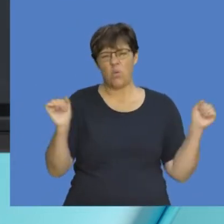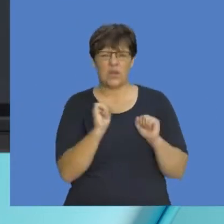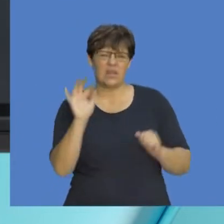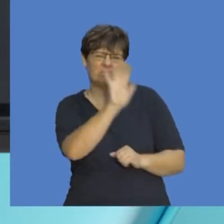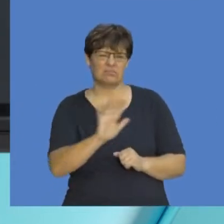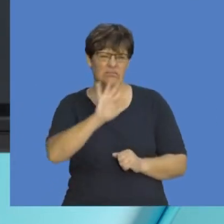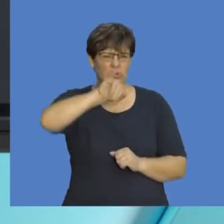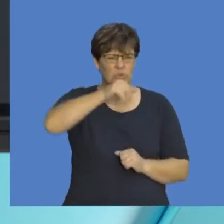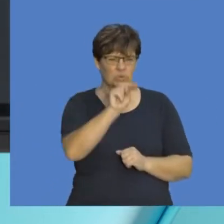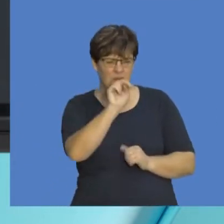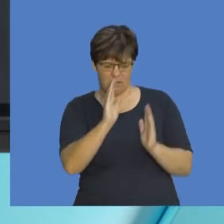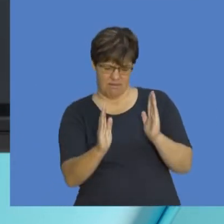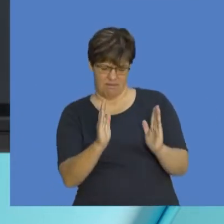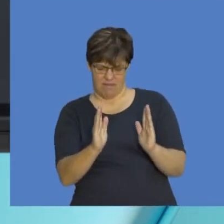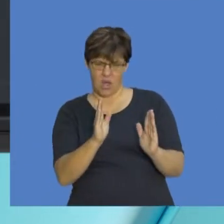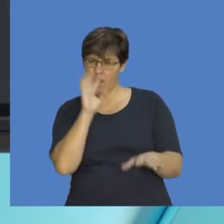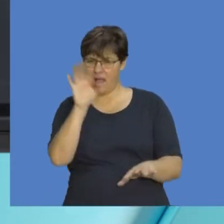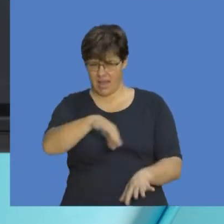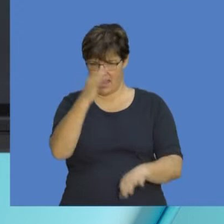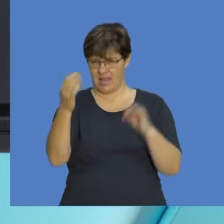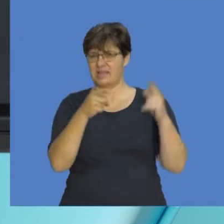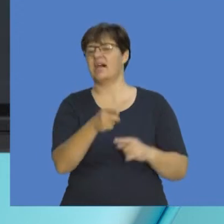there, and analyze and say, yes,